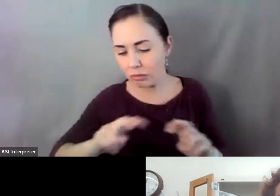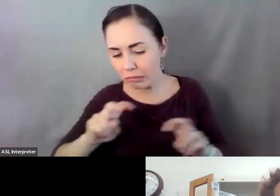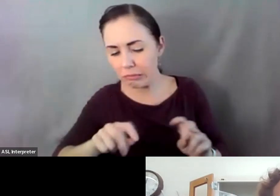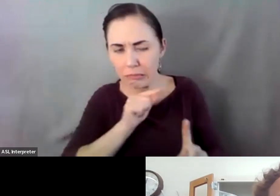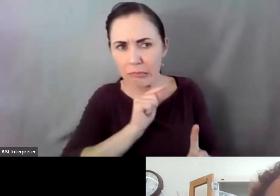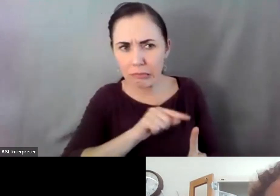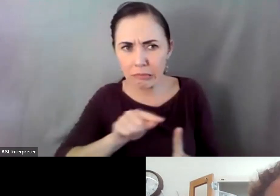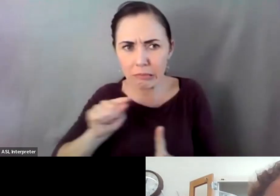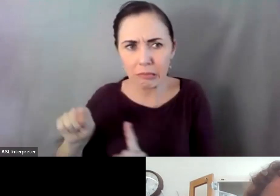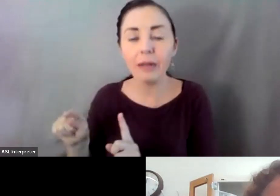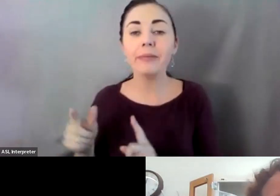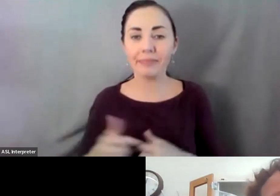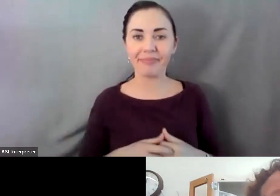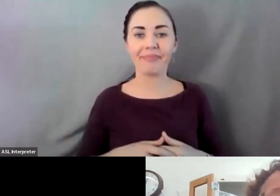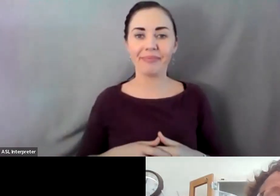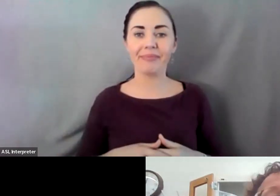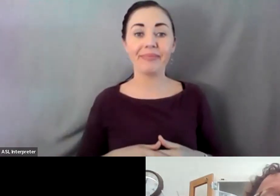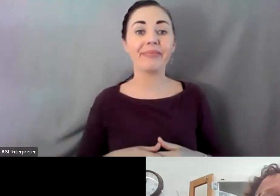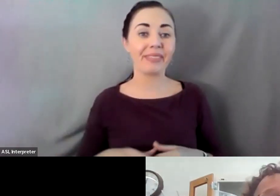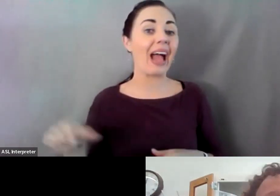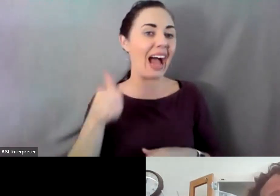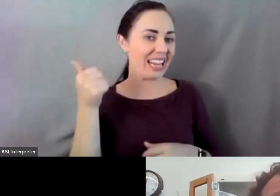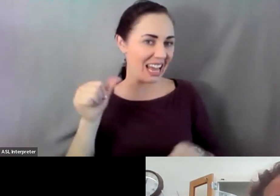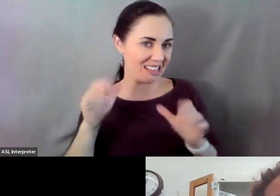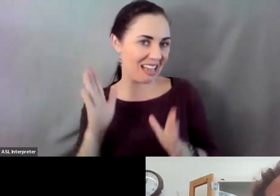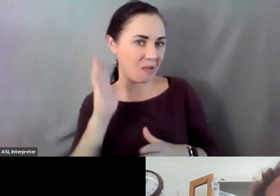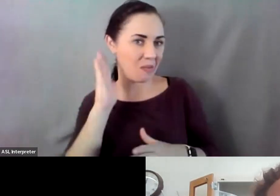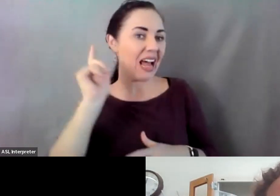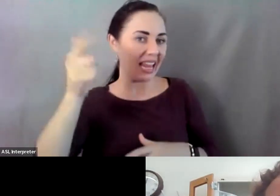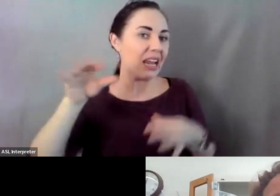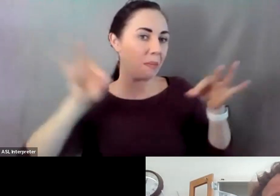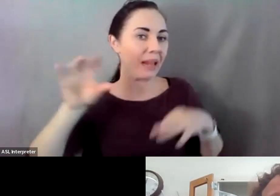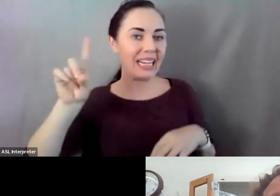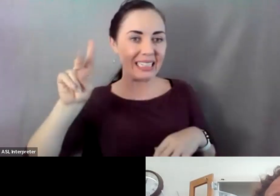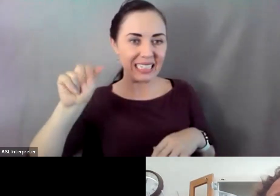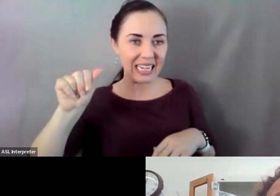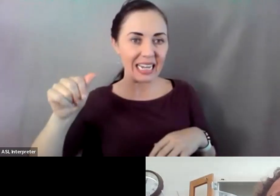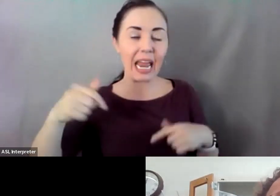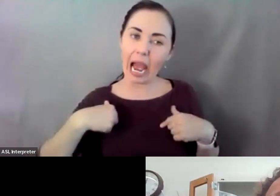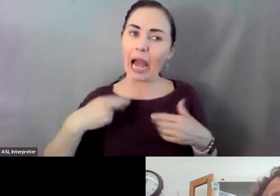group is going to talk to you about DNA. But I work a lot with DNA also.